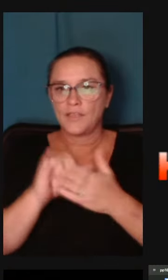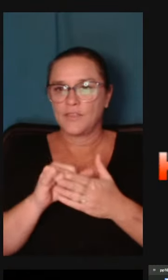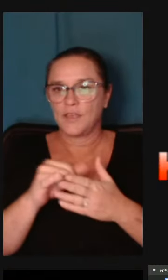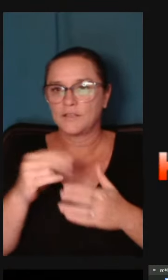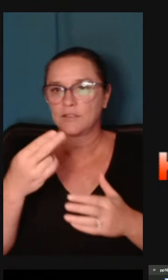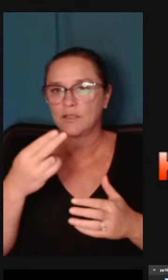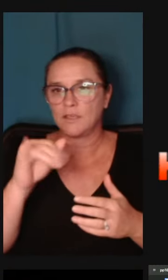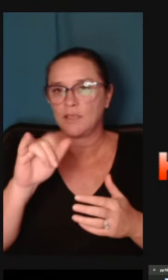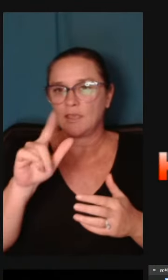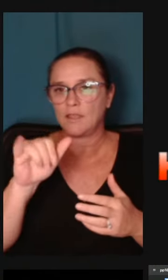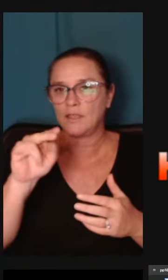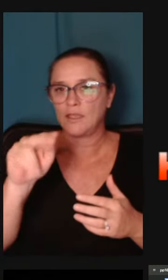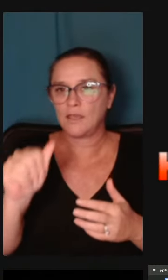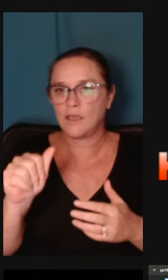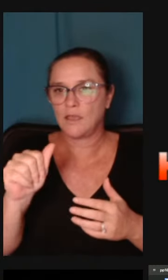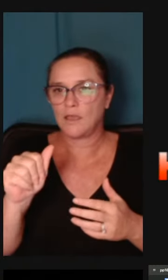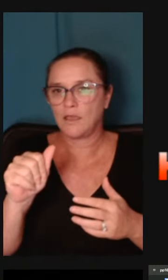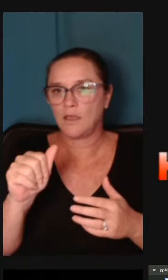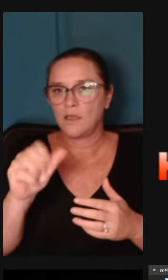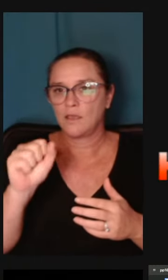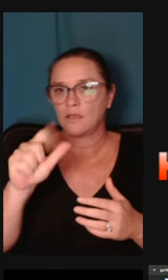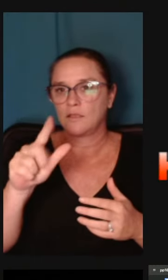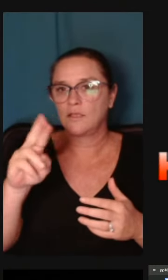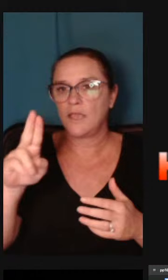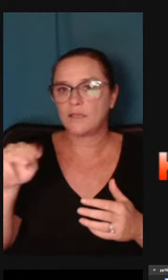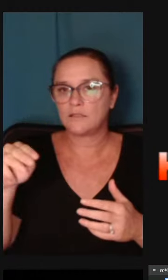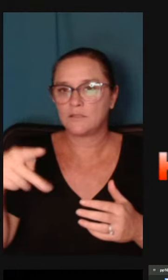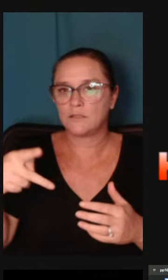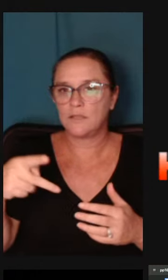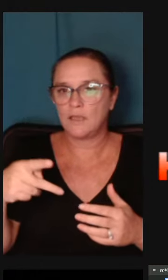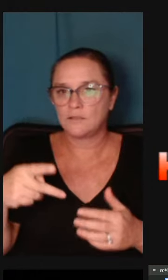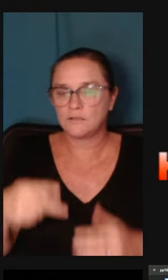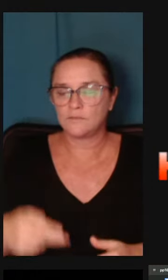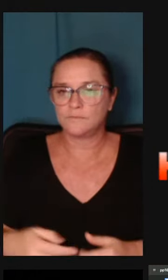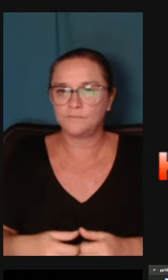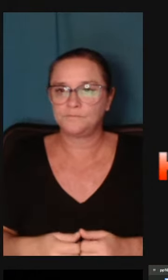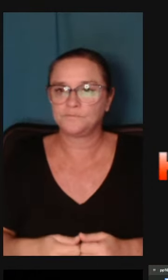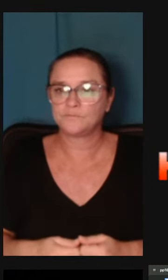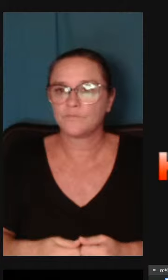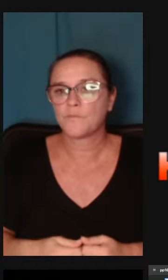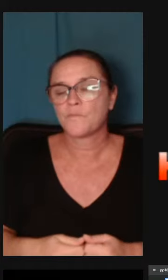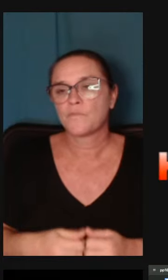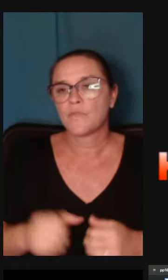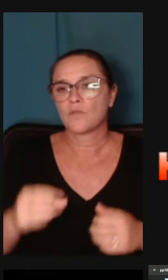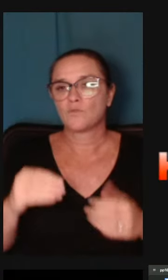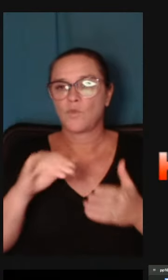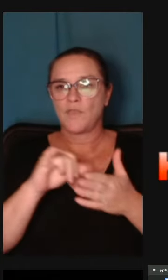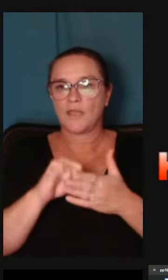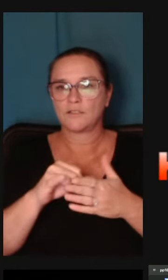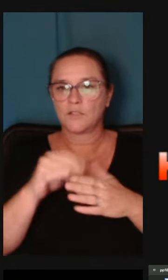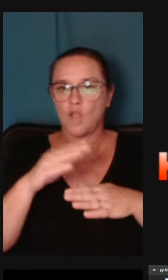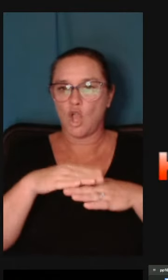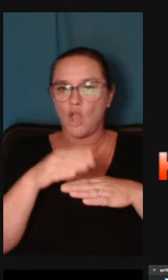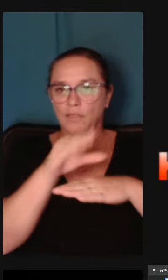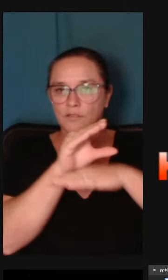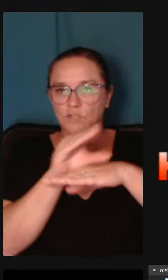slump right there. So it sits on top on this detachment of